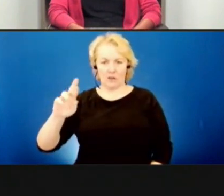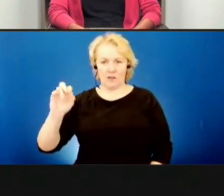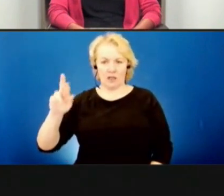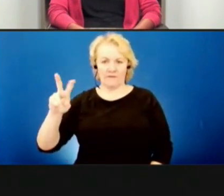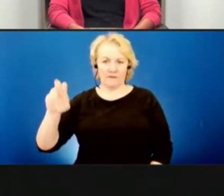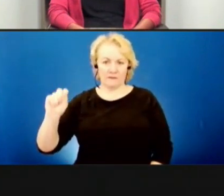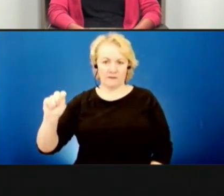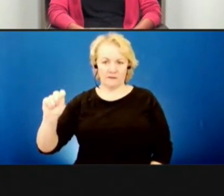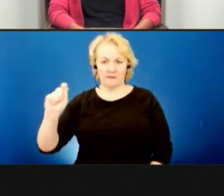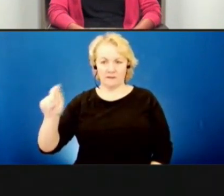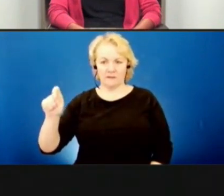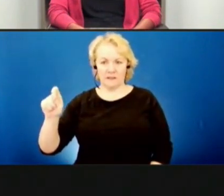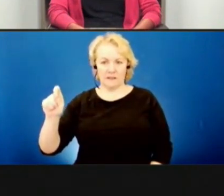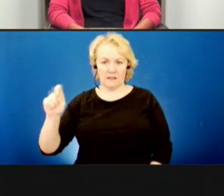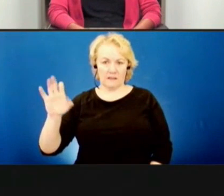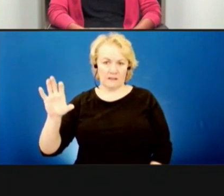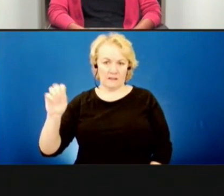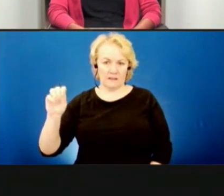www.atxrecovers.com.